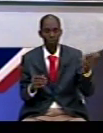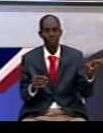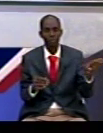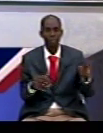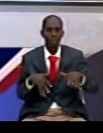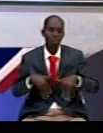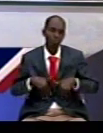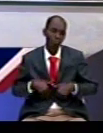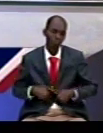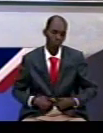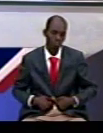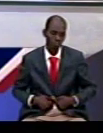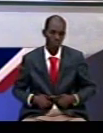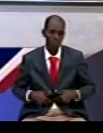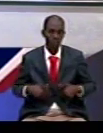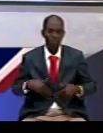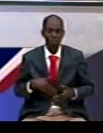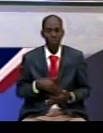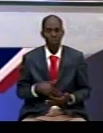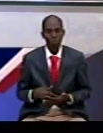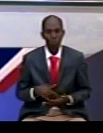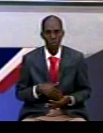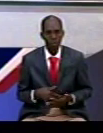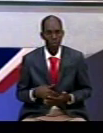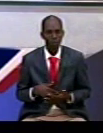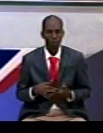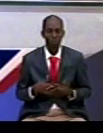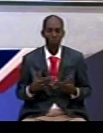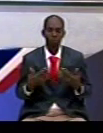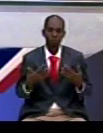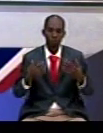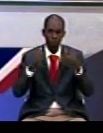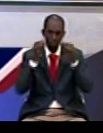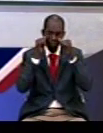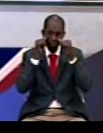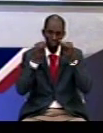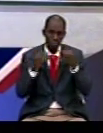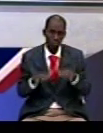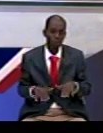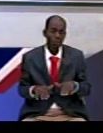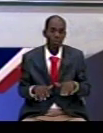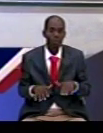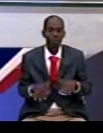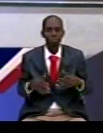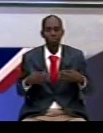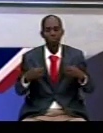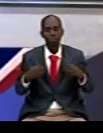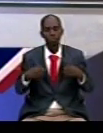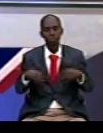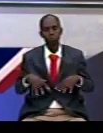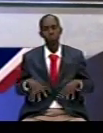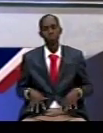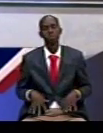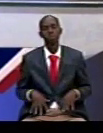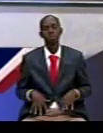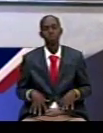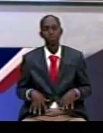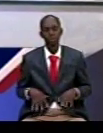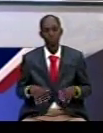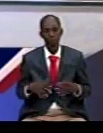tired, weary, fainting, discouraged, in